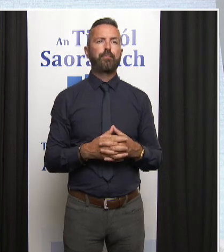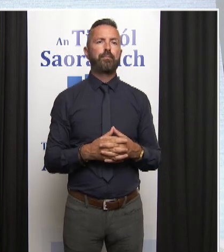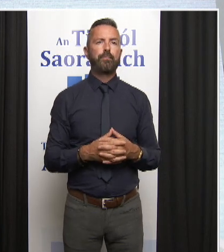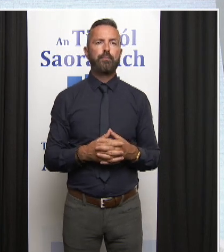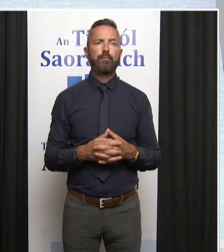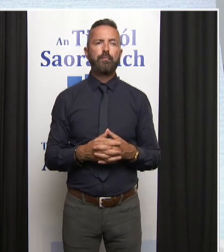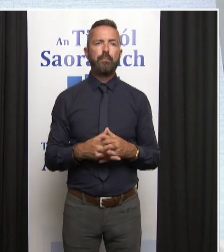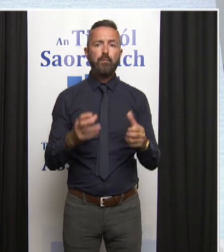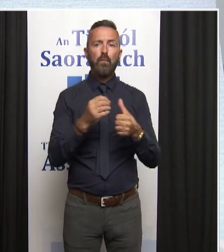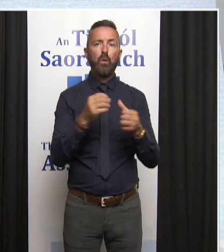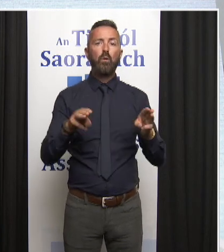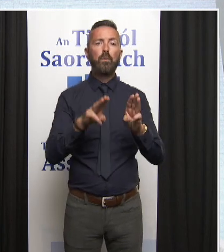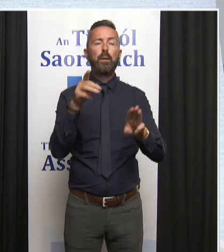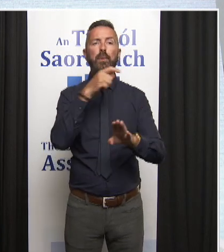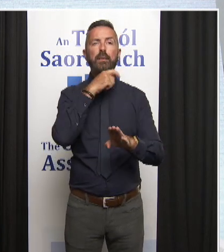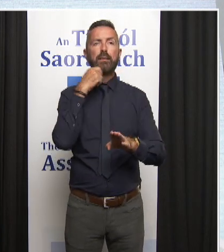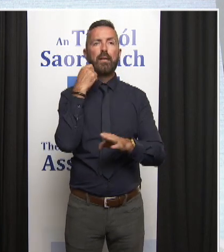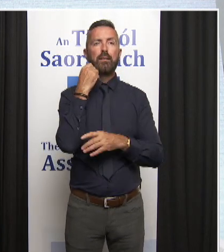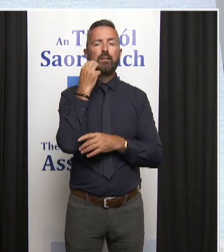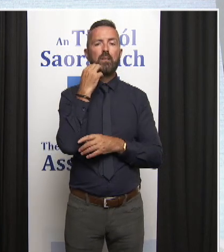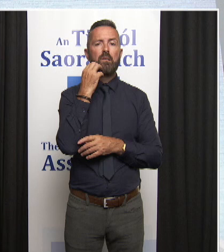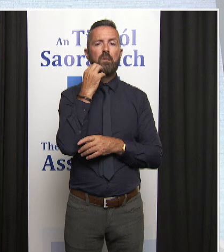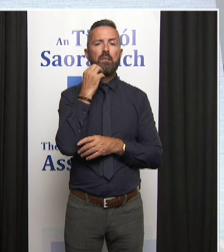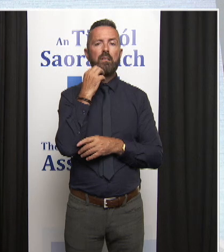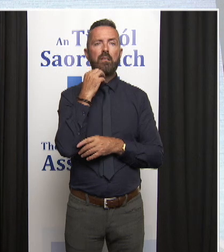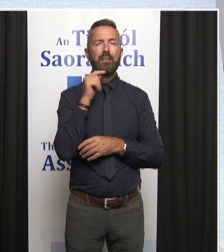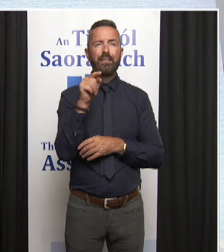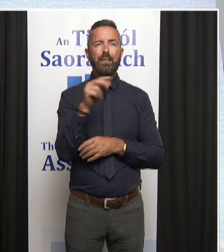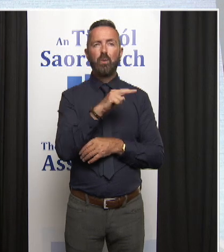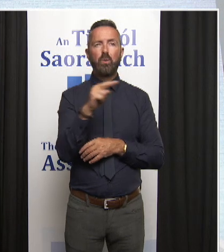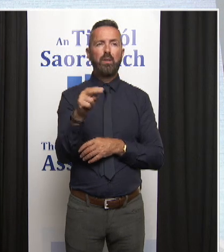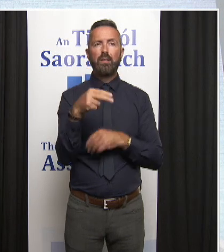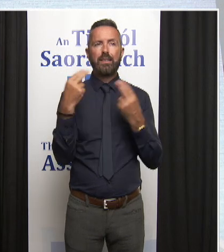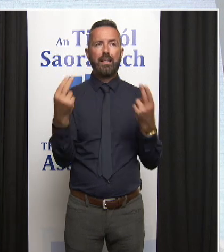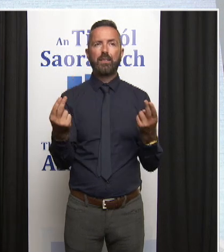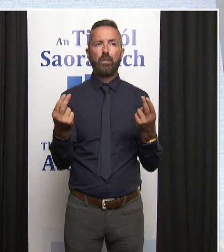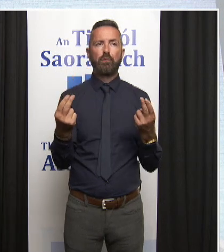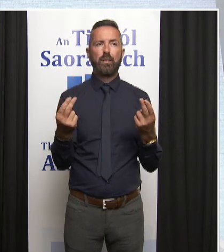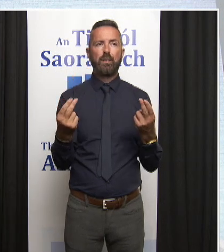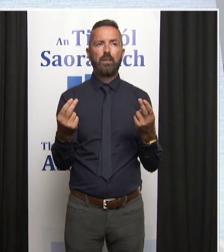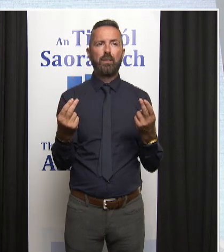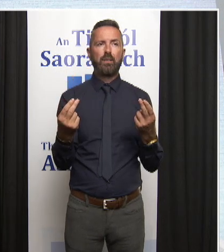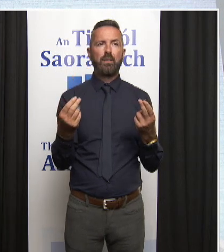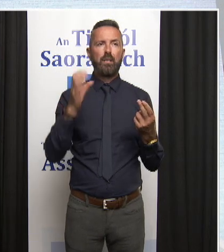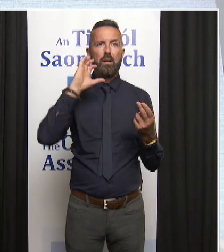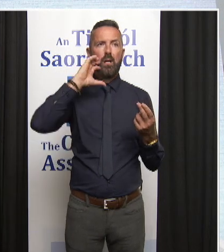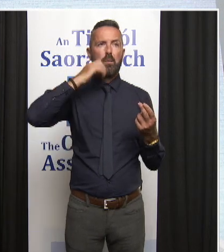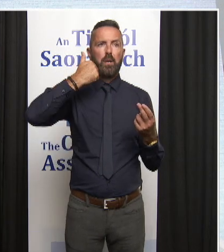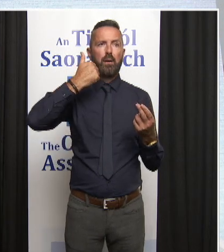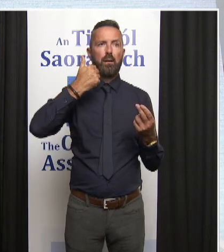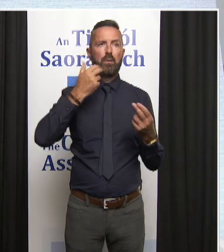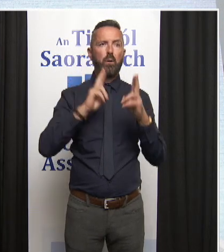Others said that this was unnecessary, as it would, some would